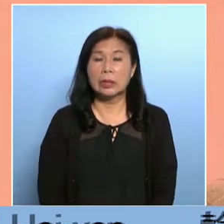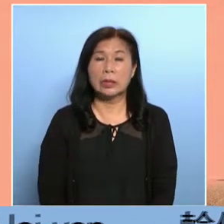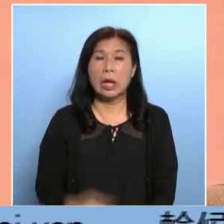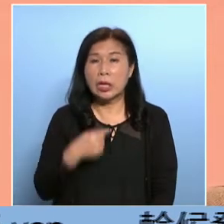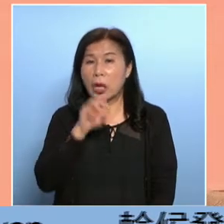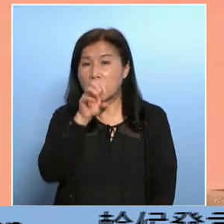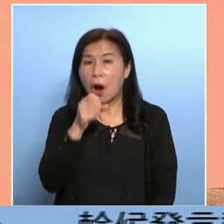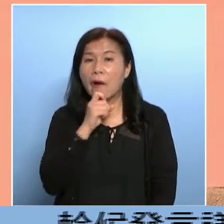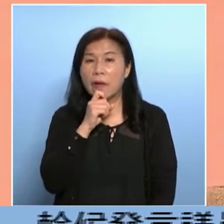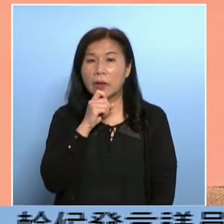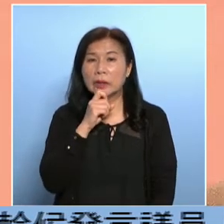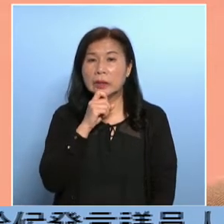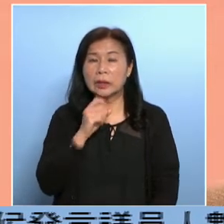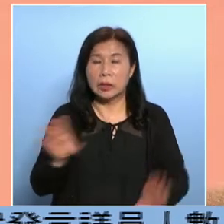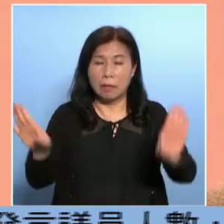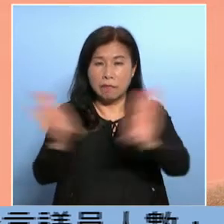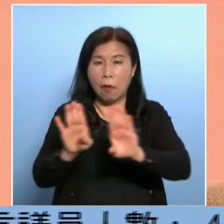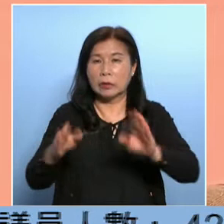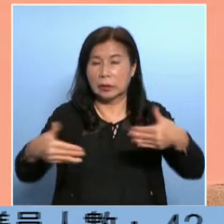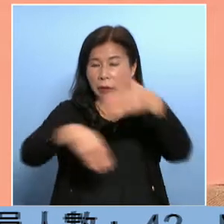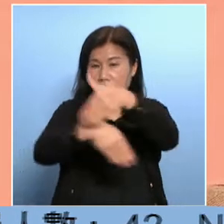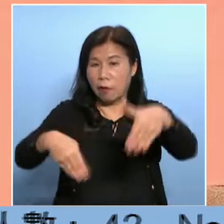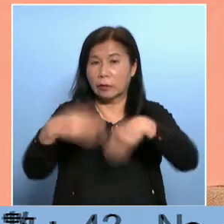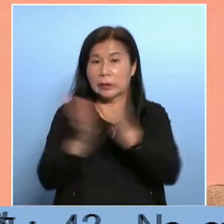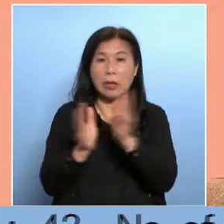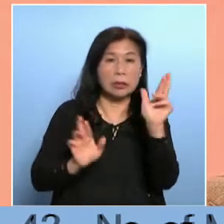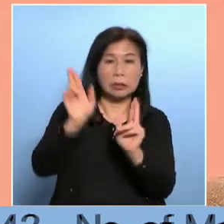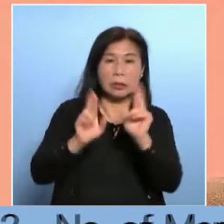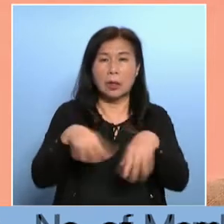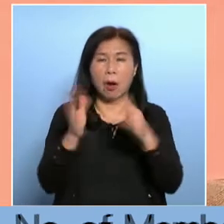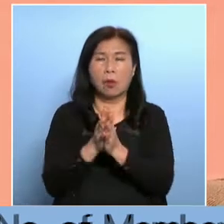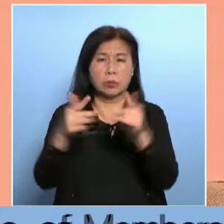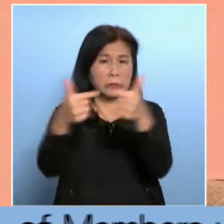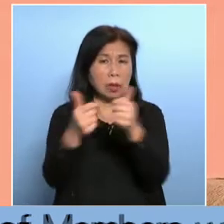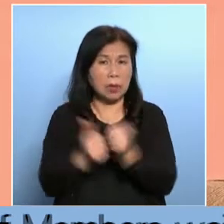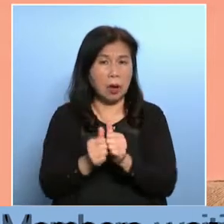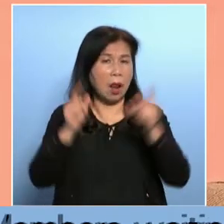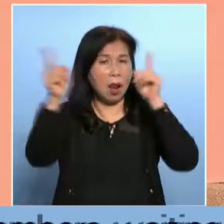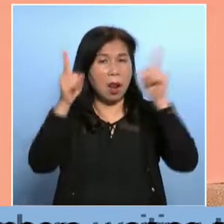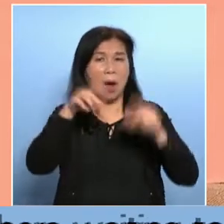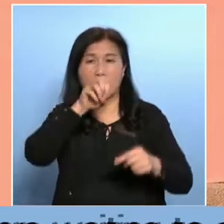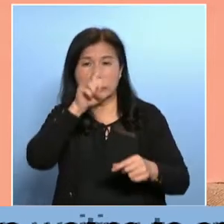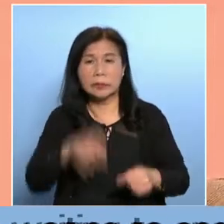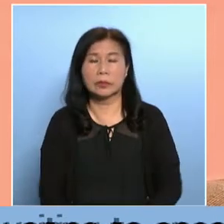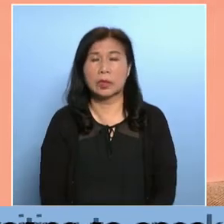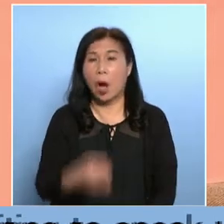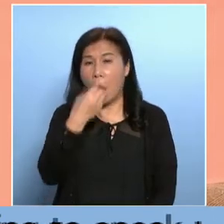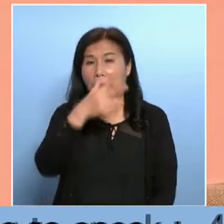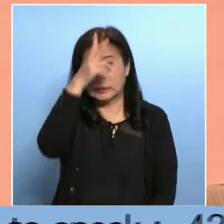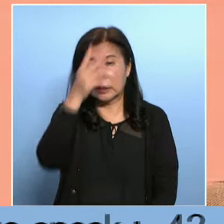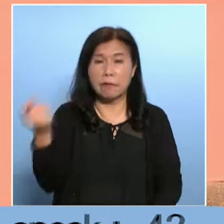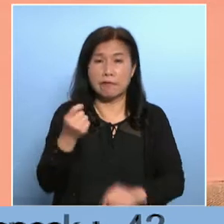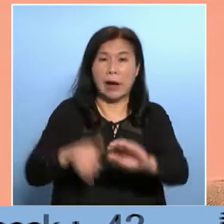buy for supplies? They are afraid of the citywide lockdown. Well, for this kind of unverified rumors, the